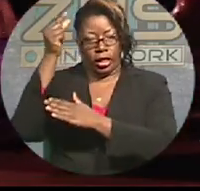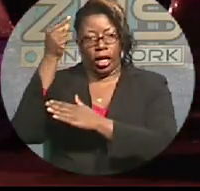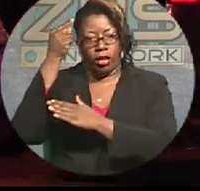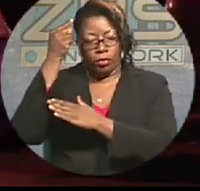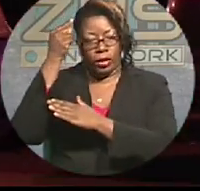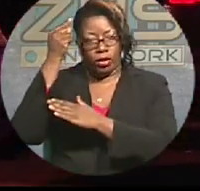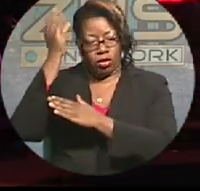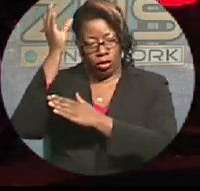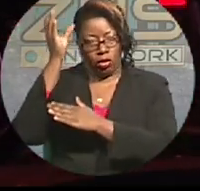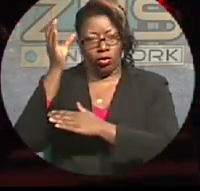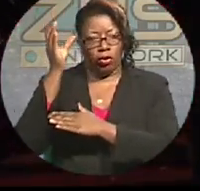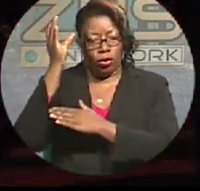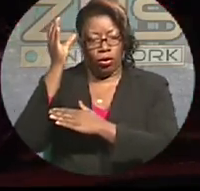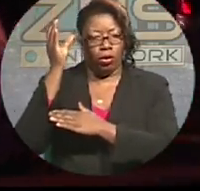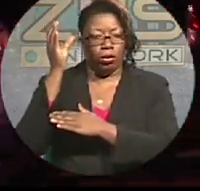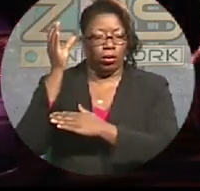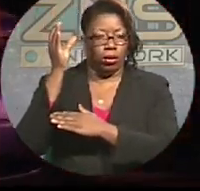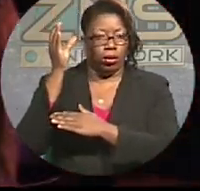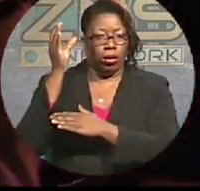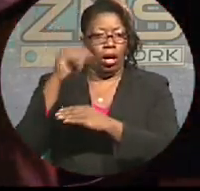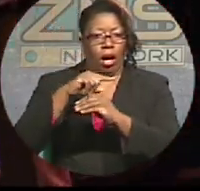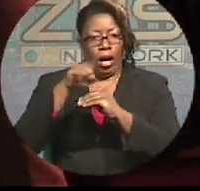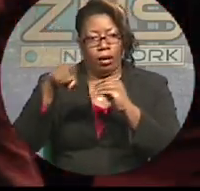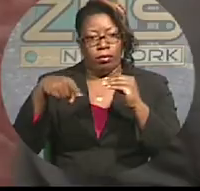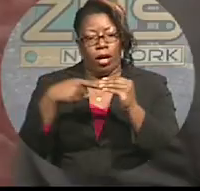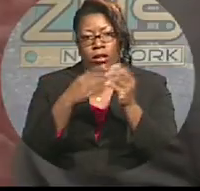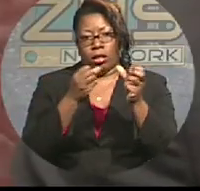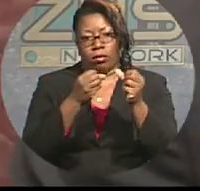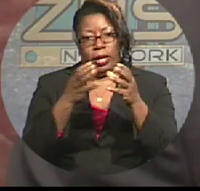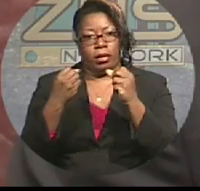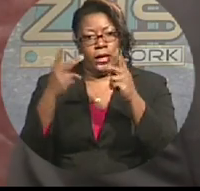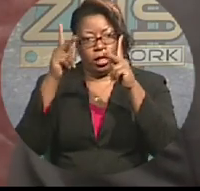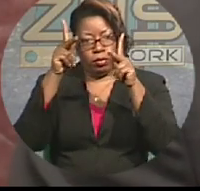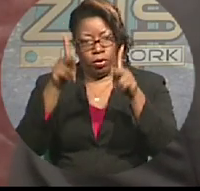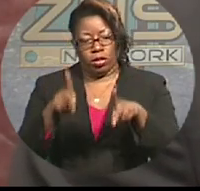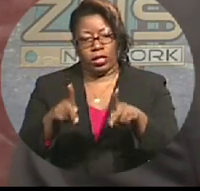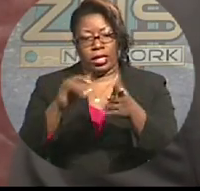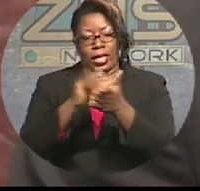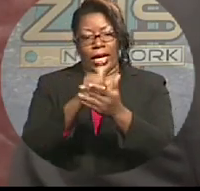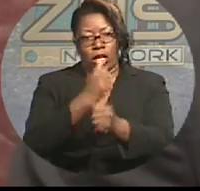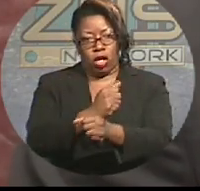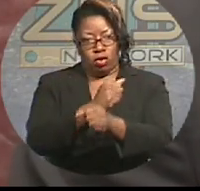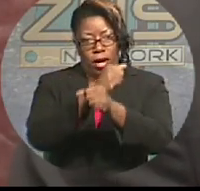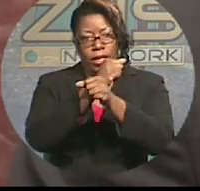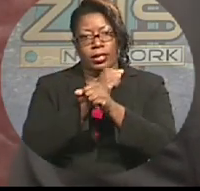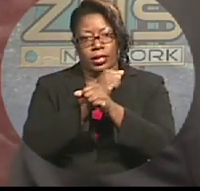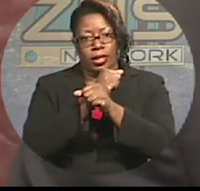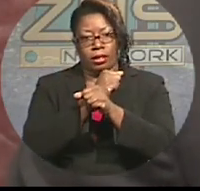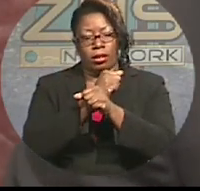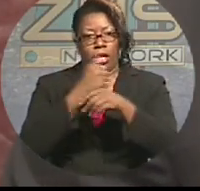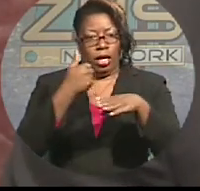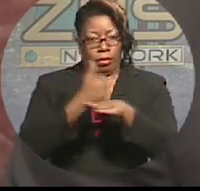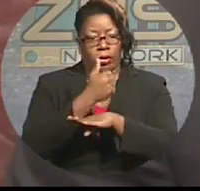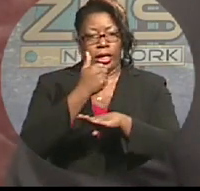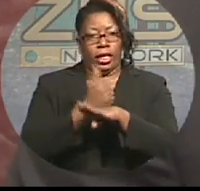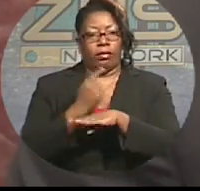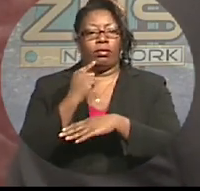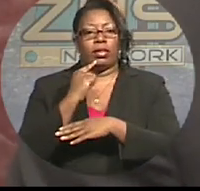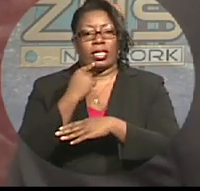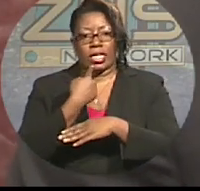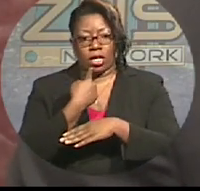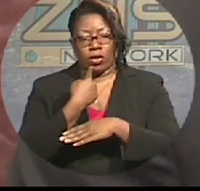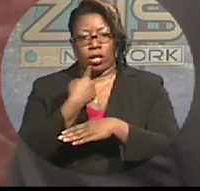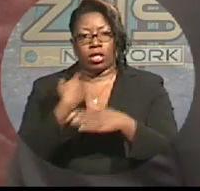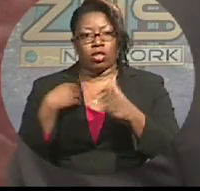deeply concerned about the number of persons who are arrested and charged with serious